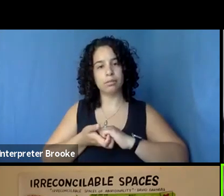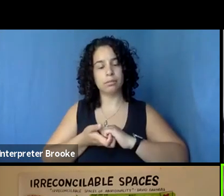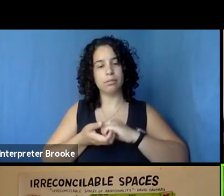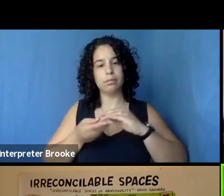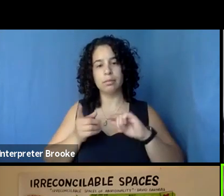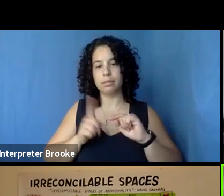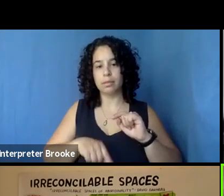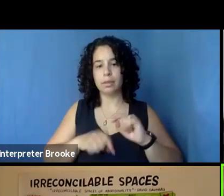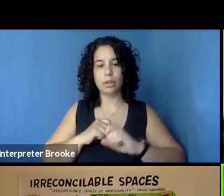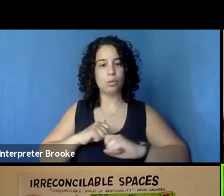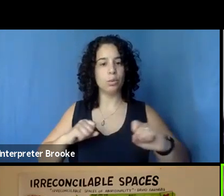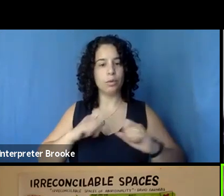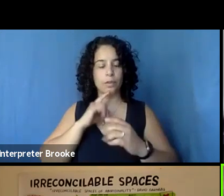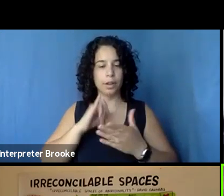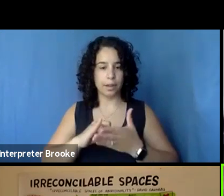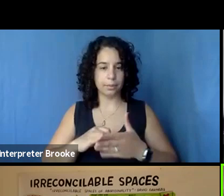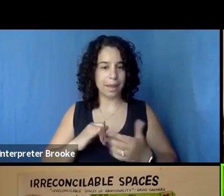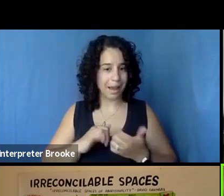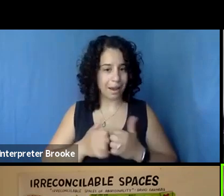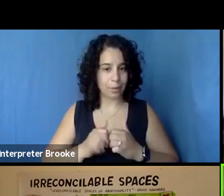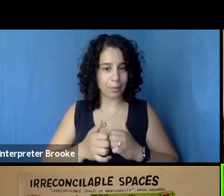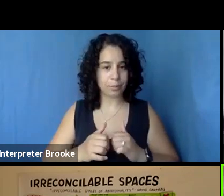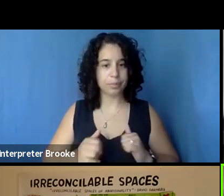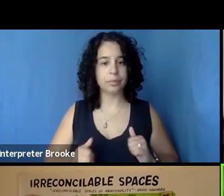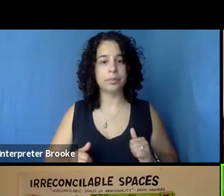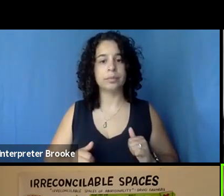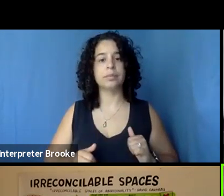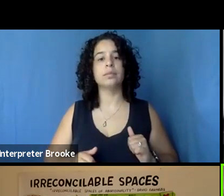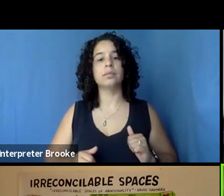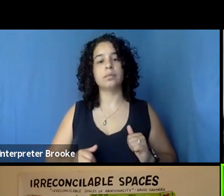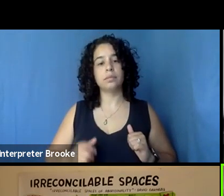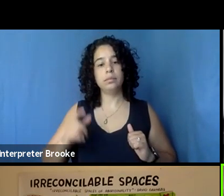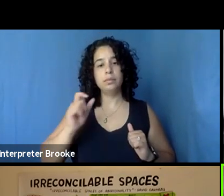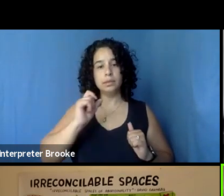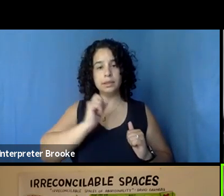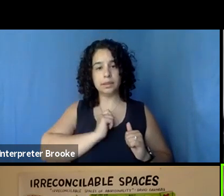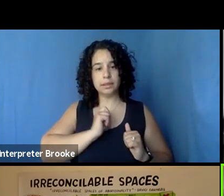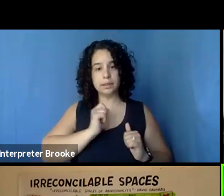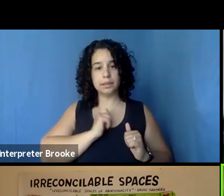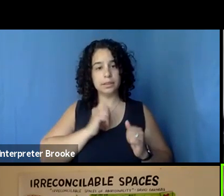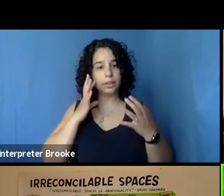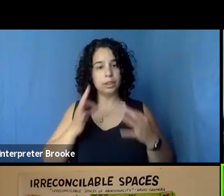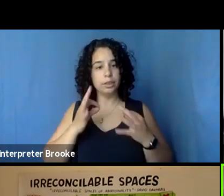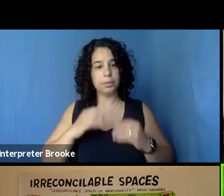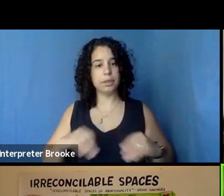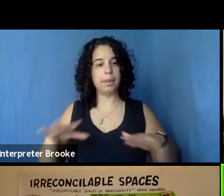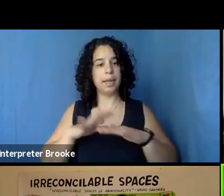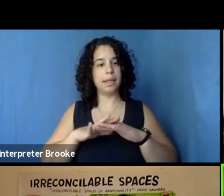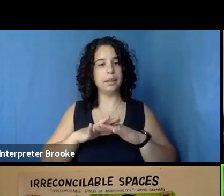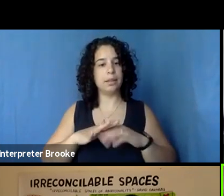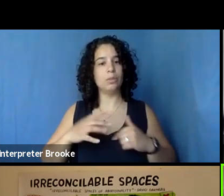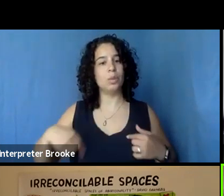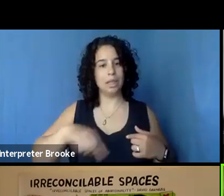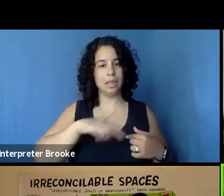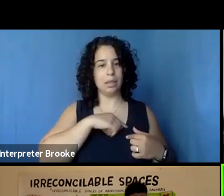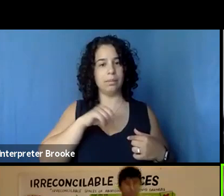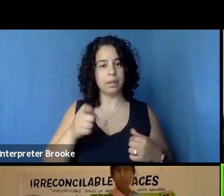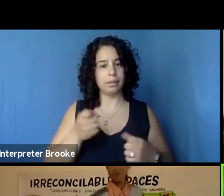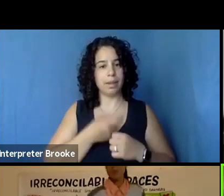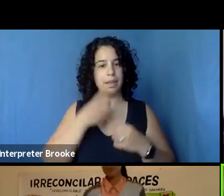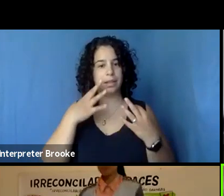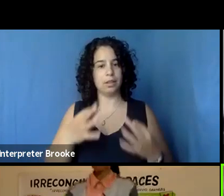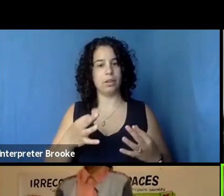our projects? These self-determined spaces, we determine them, which honor the distinctions